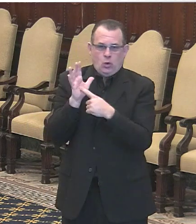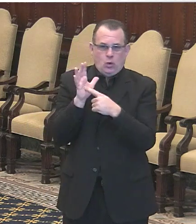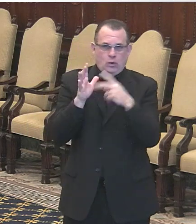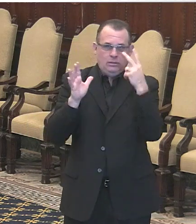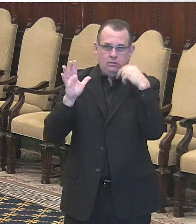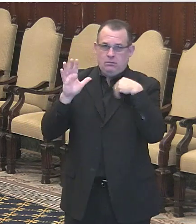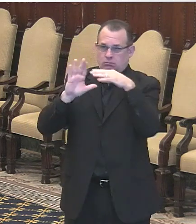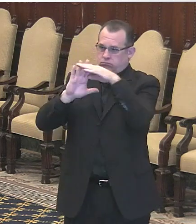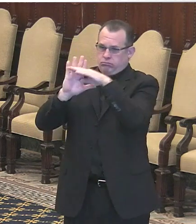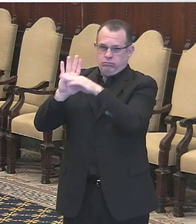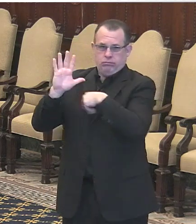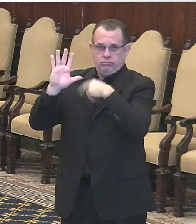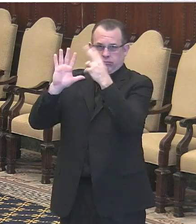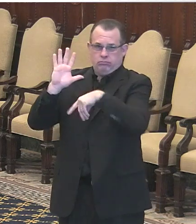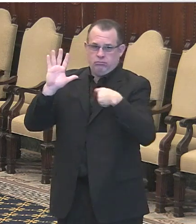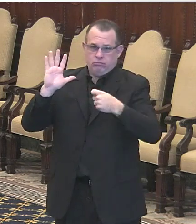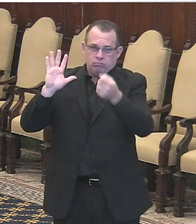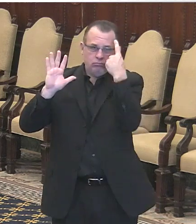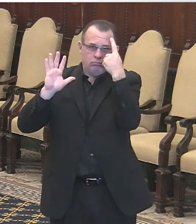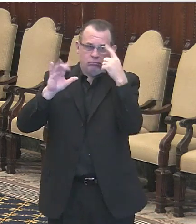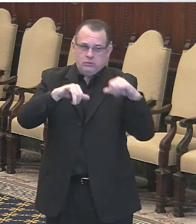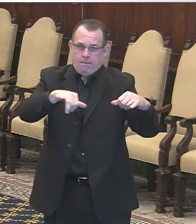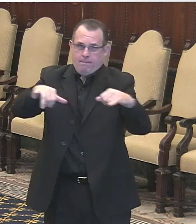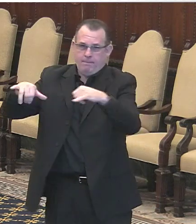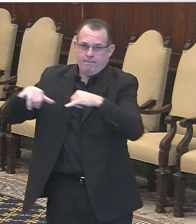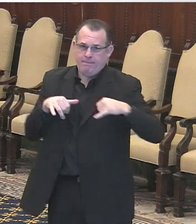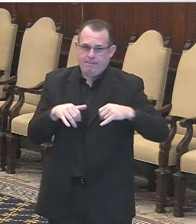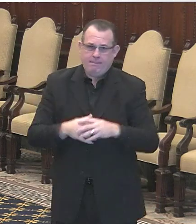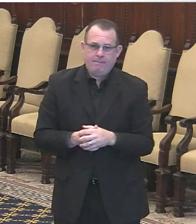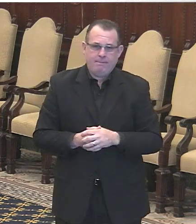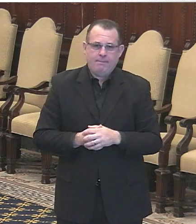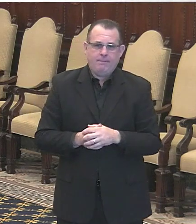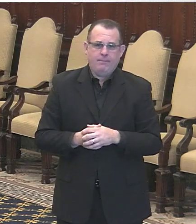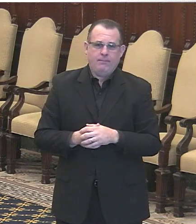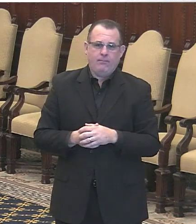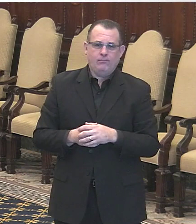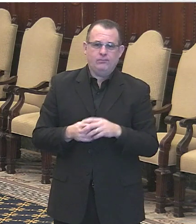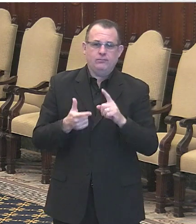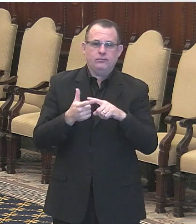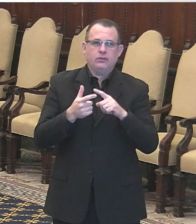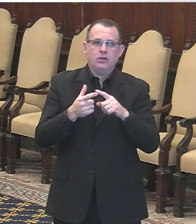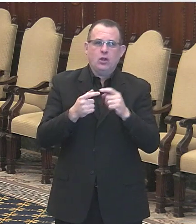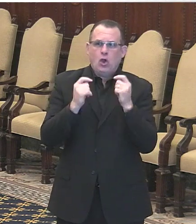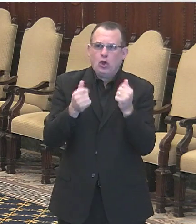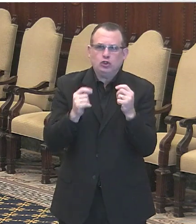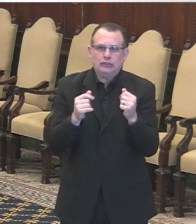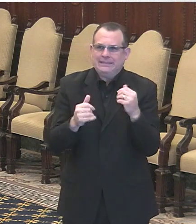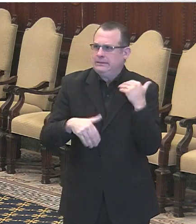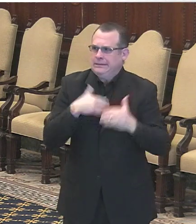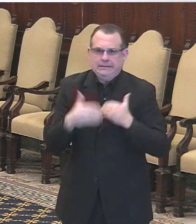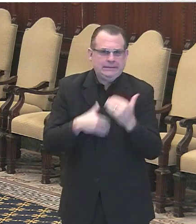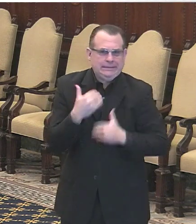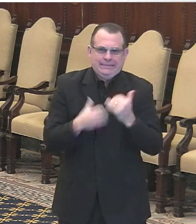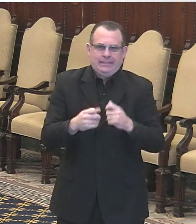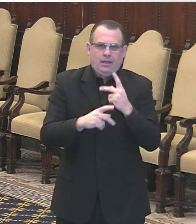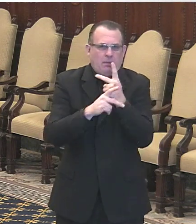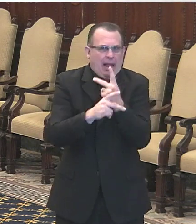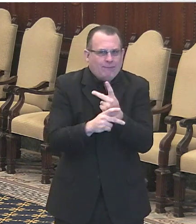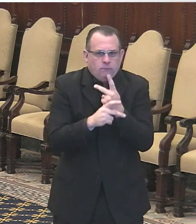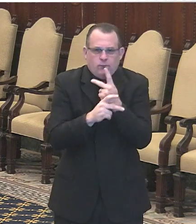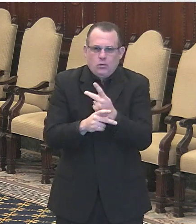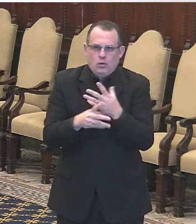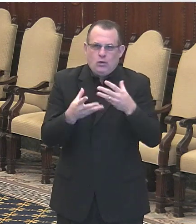everyone can understand the process and substance. We will work with urgency, but carefully and efficiently without duplication of